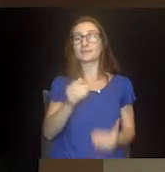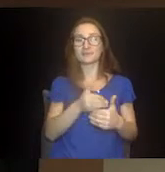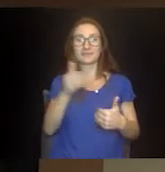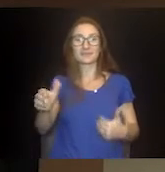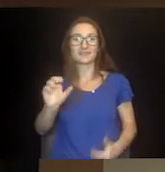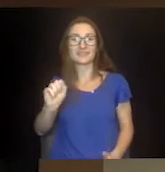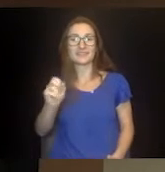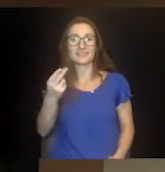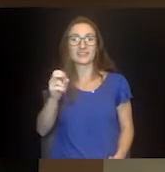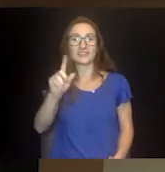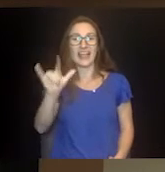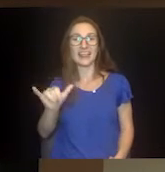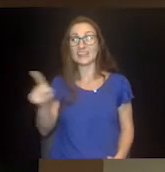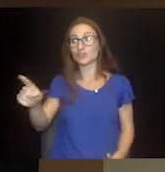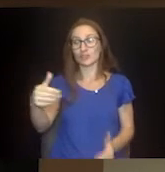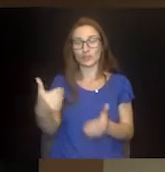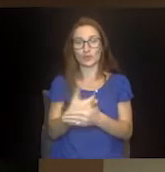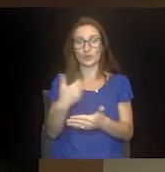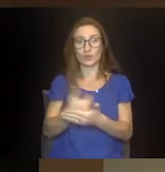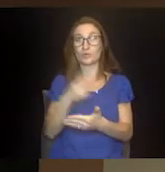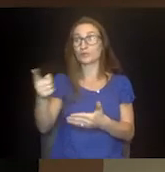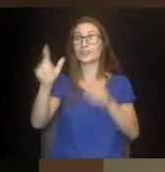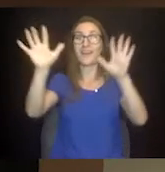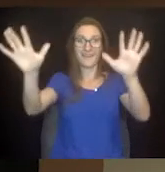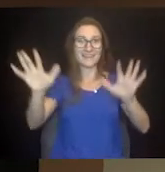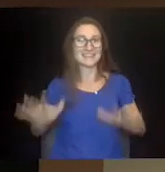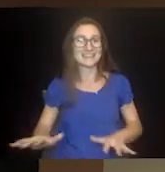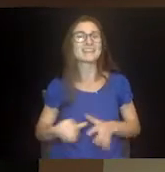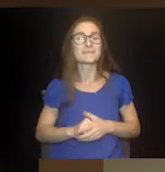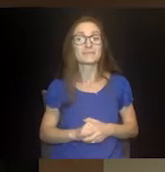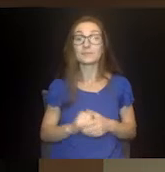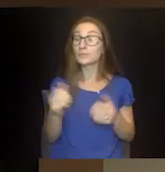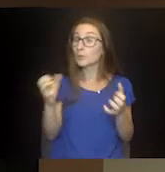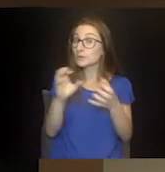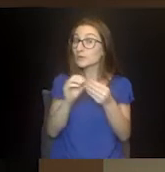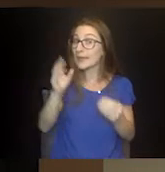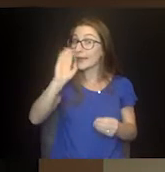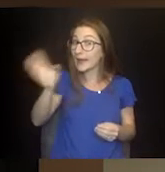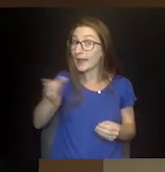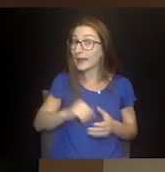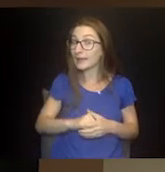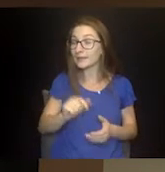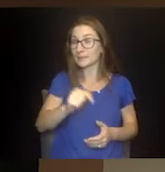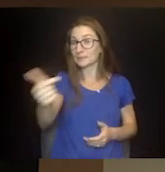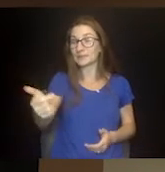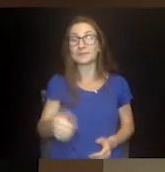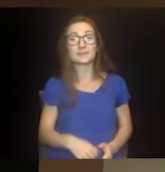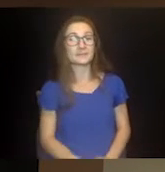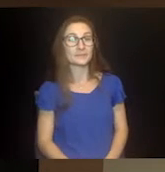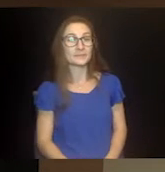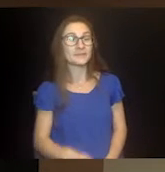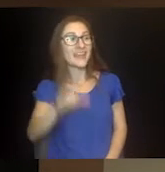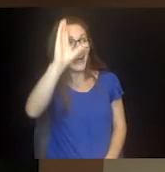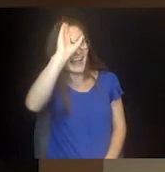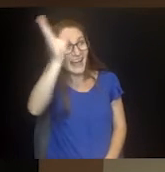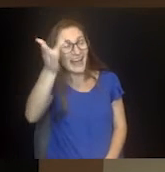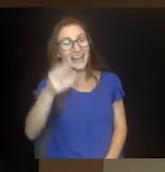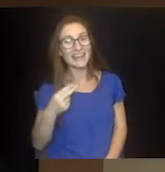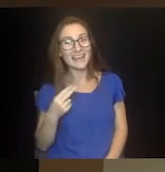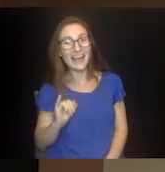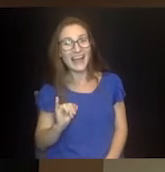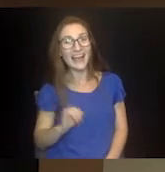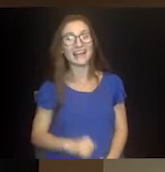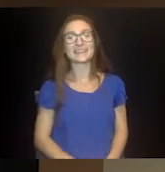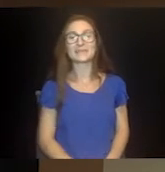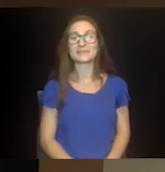okay? And this is Shelly. She's also new, and she's awesome. Shelly, do you want to say hi? All